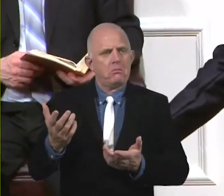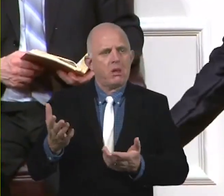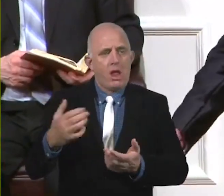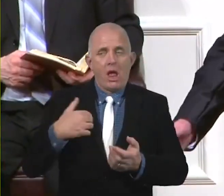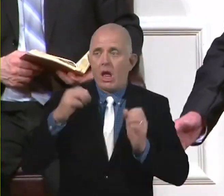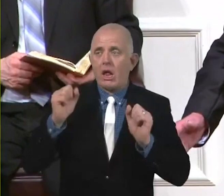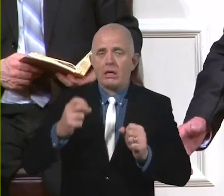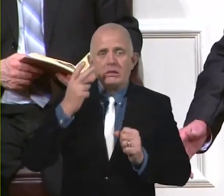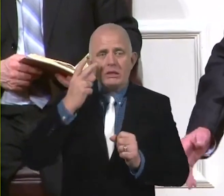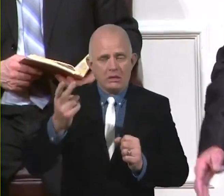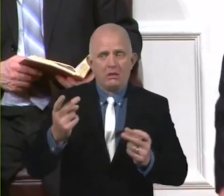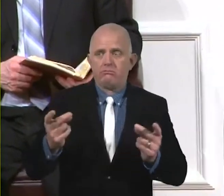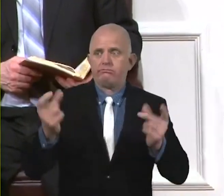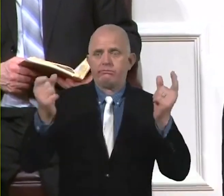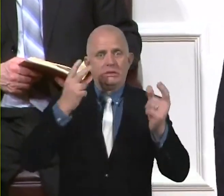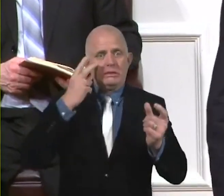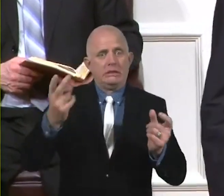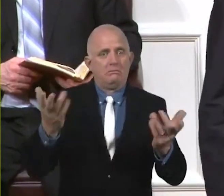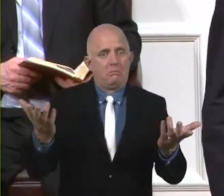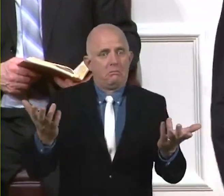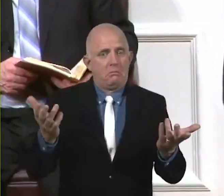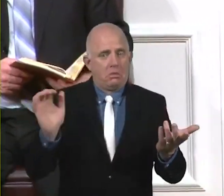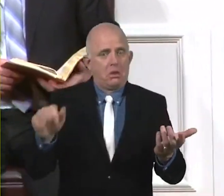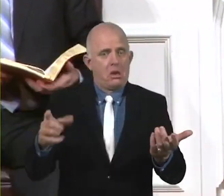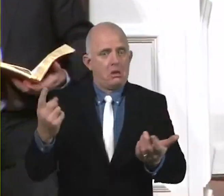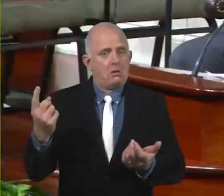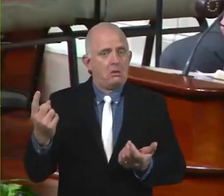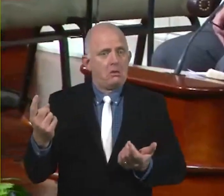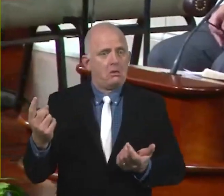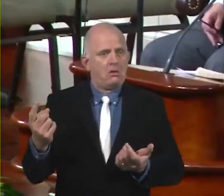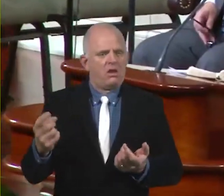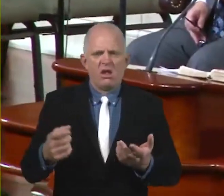see, and I could see. It wasn't Jesus.